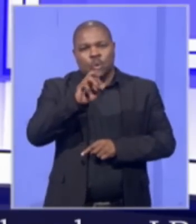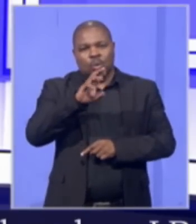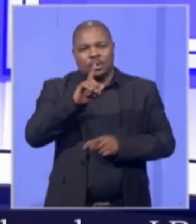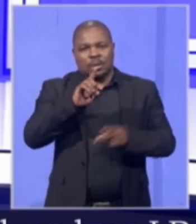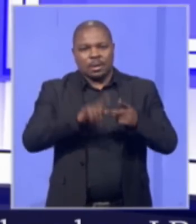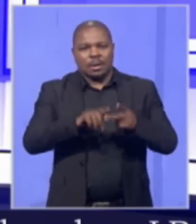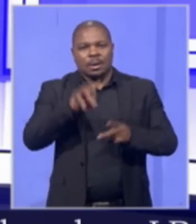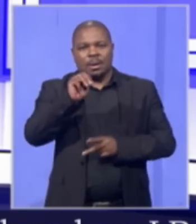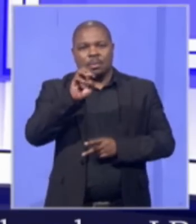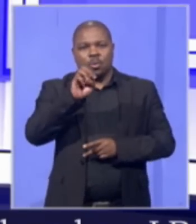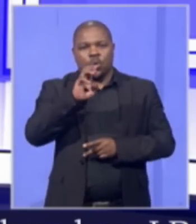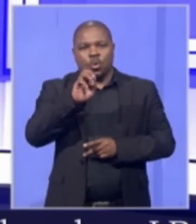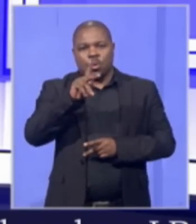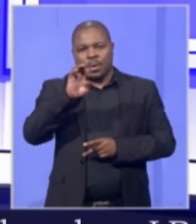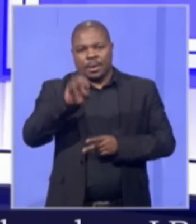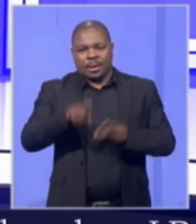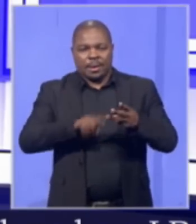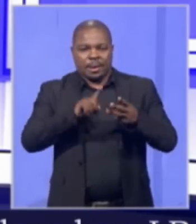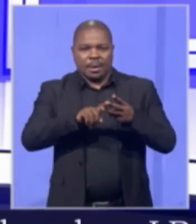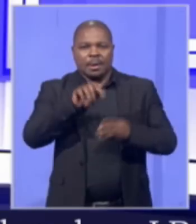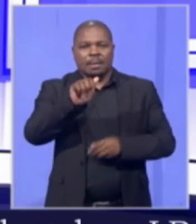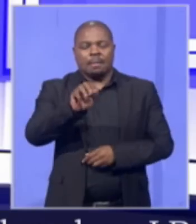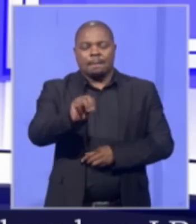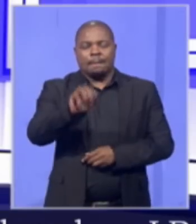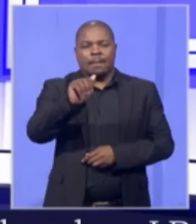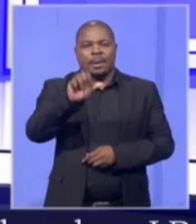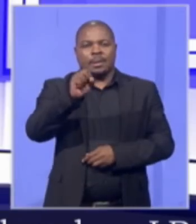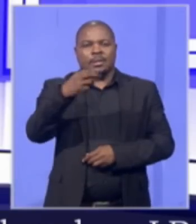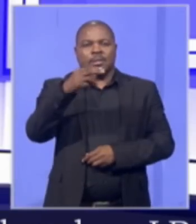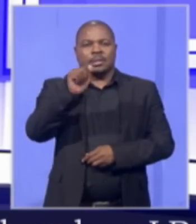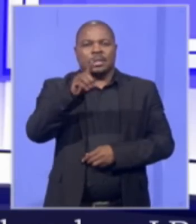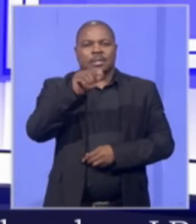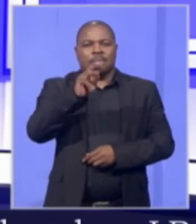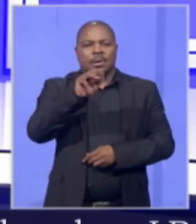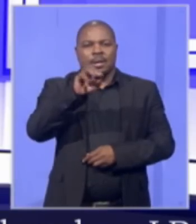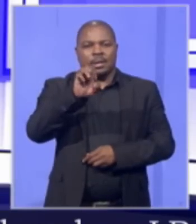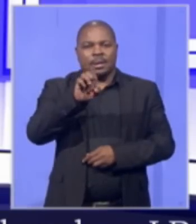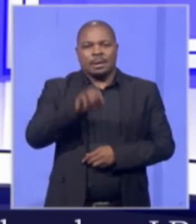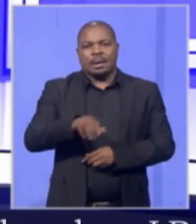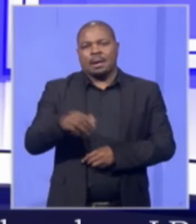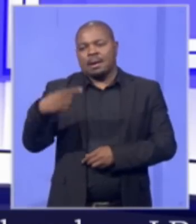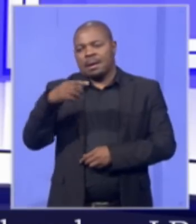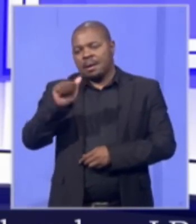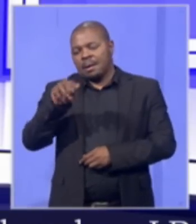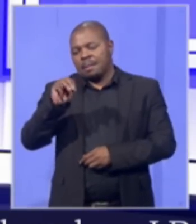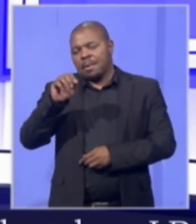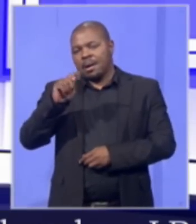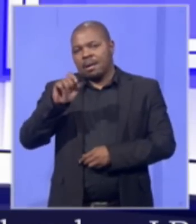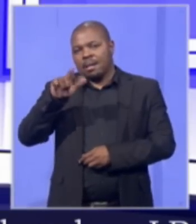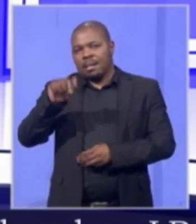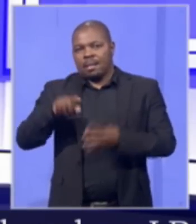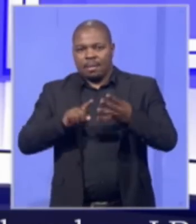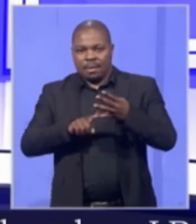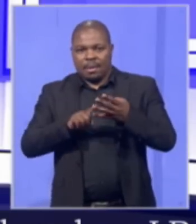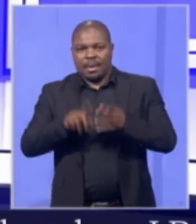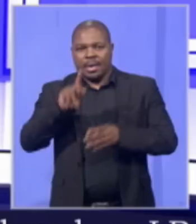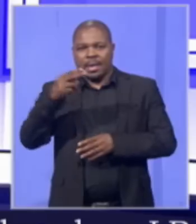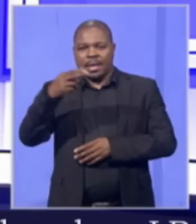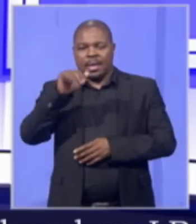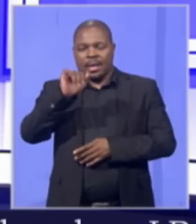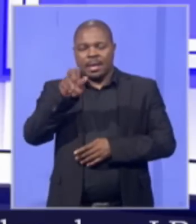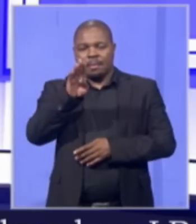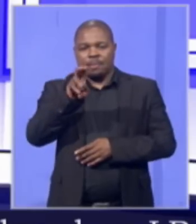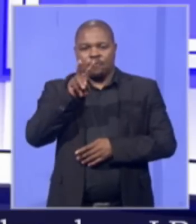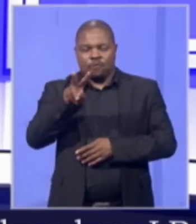Moroke ga Sekororo, Mashimale, Botlokwa ga Matlala ga mogo le Kivu. Masaledi a masole